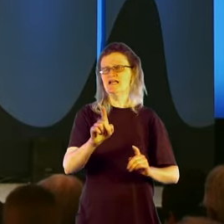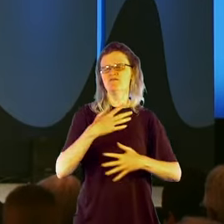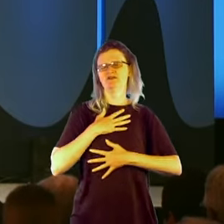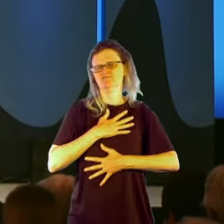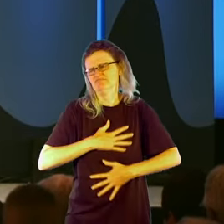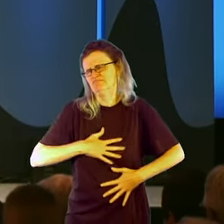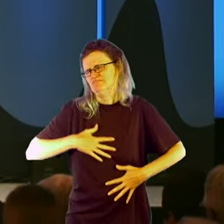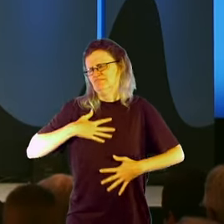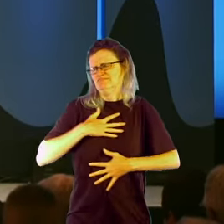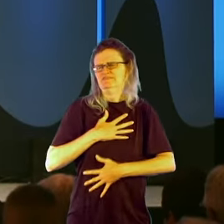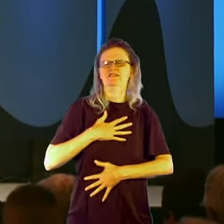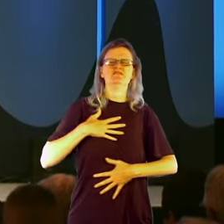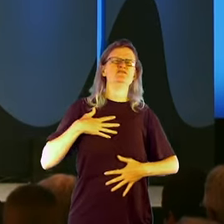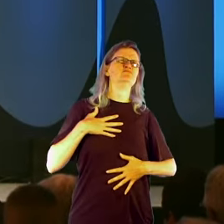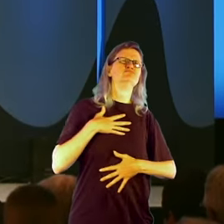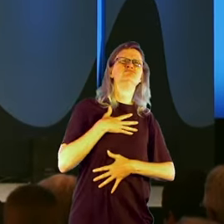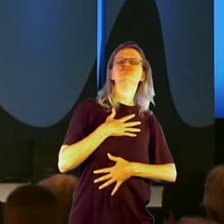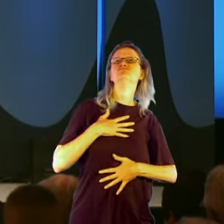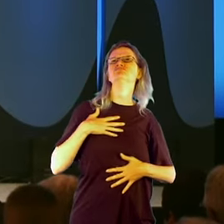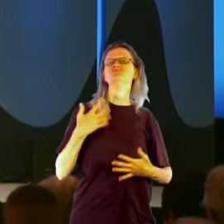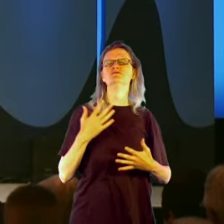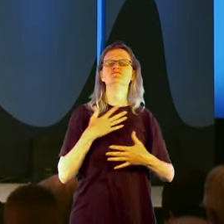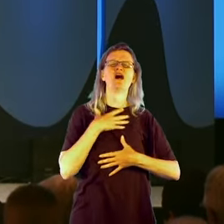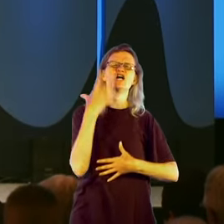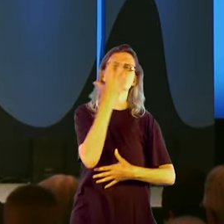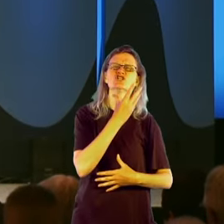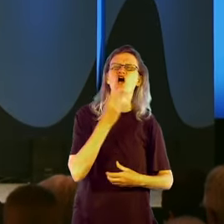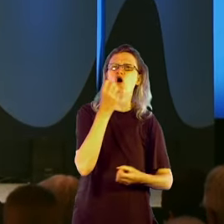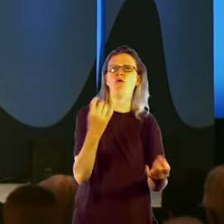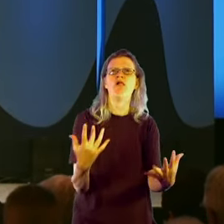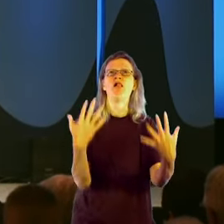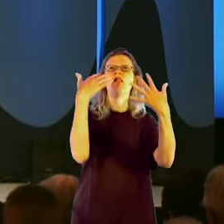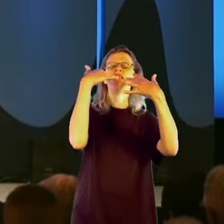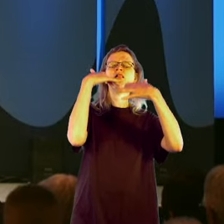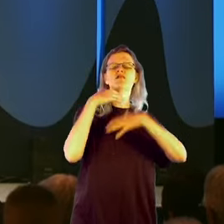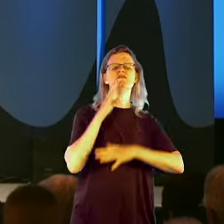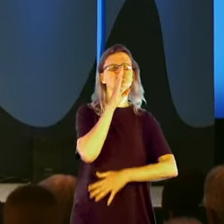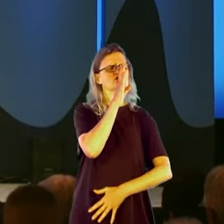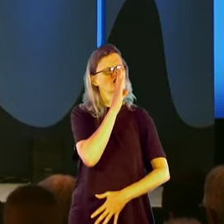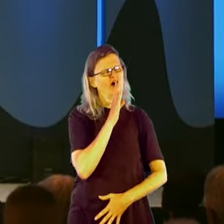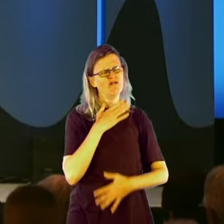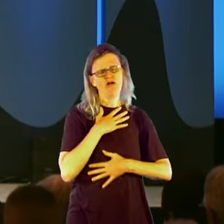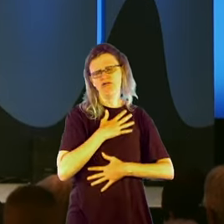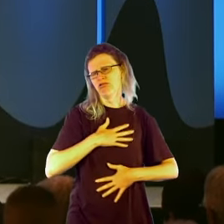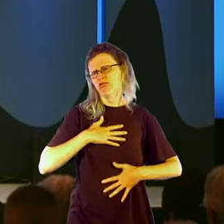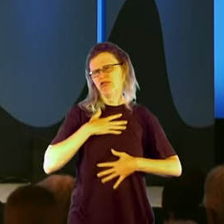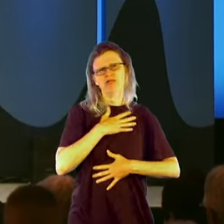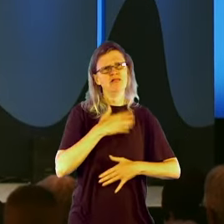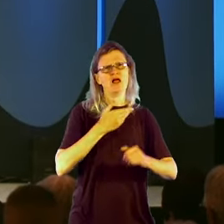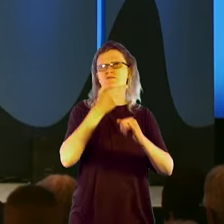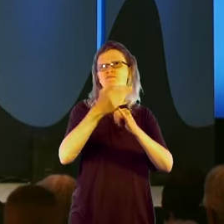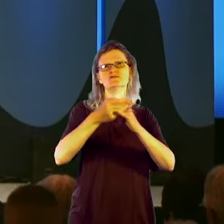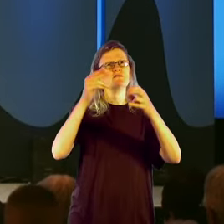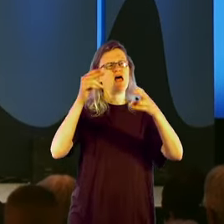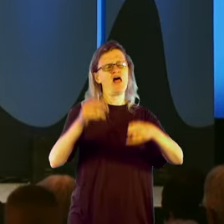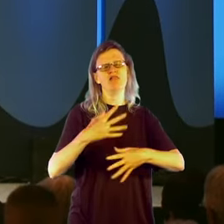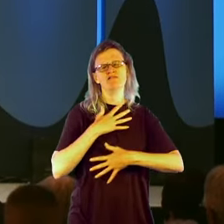distressed and troubled. "My soul is overwhelmed with sorrow to the point of death."